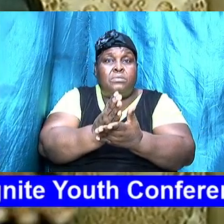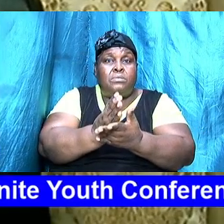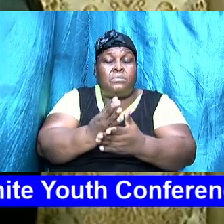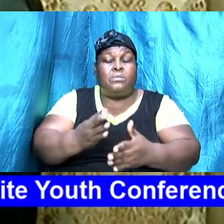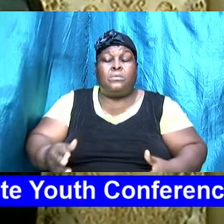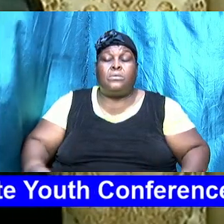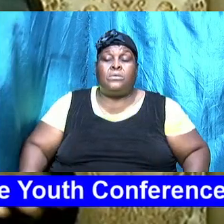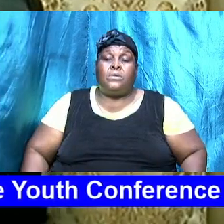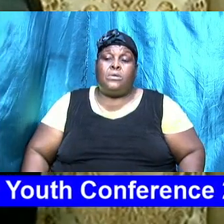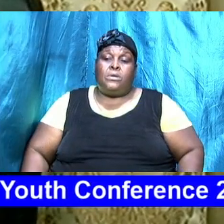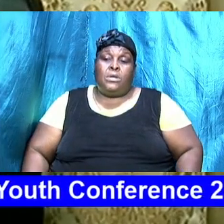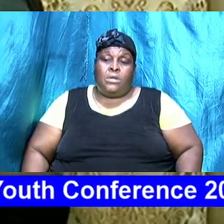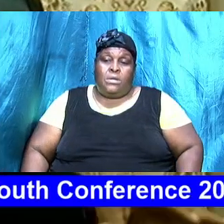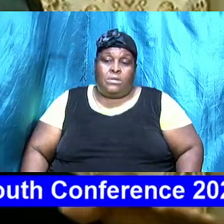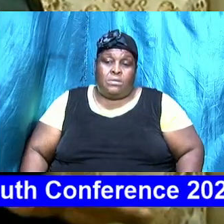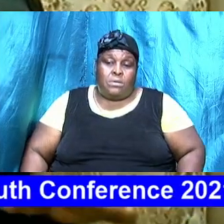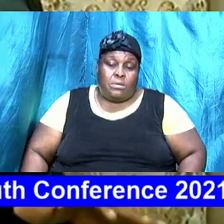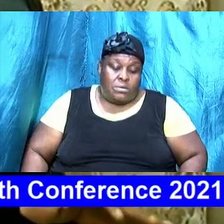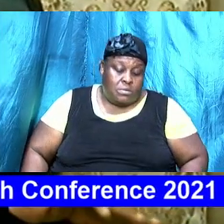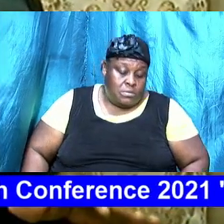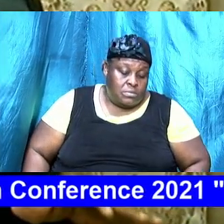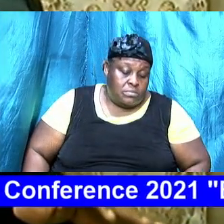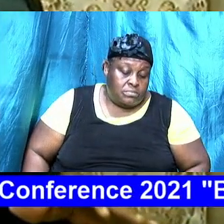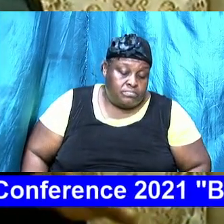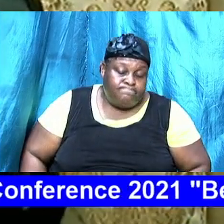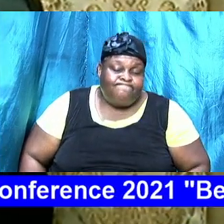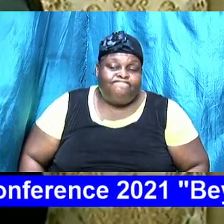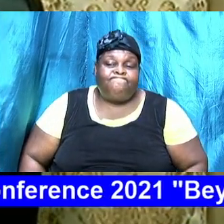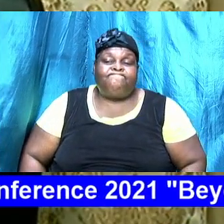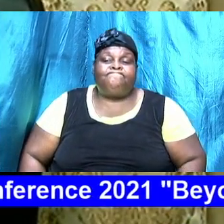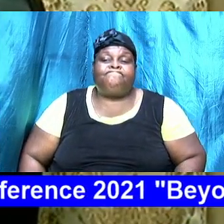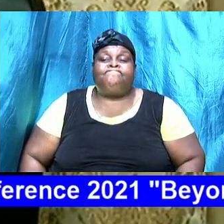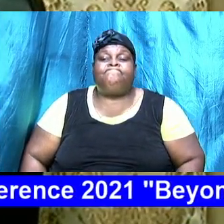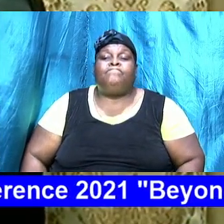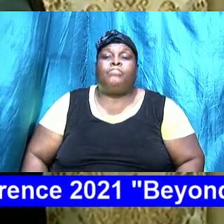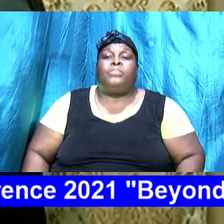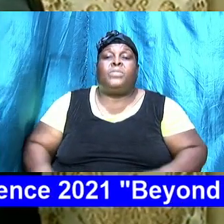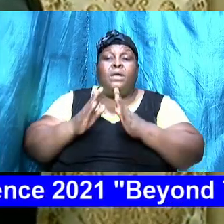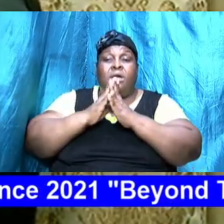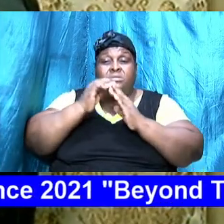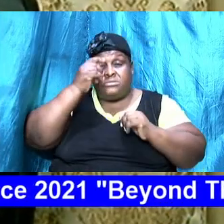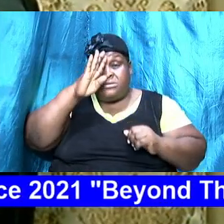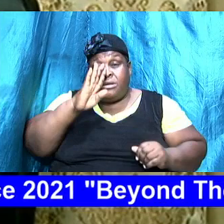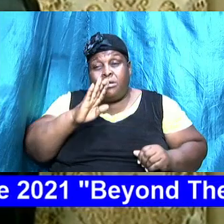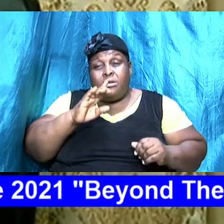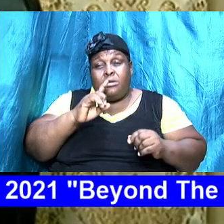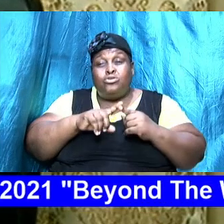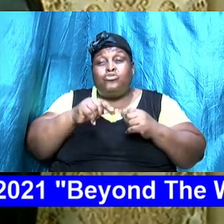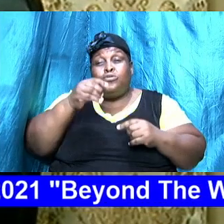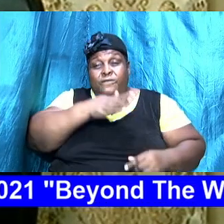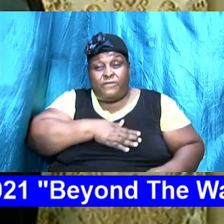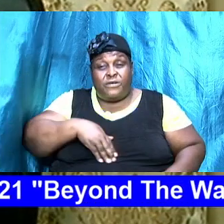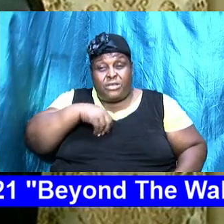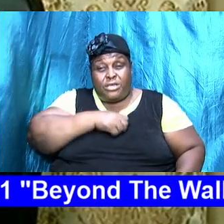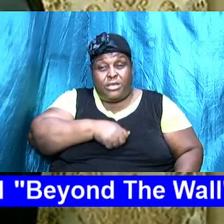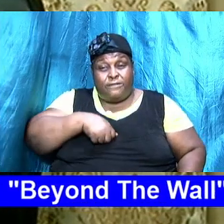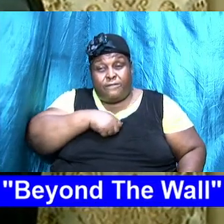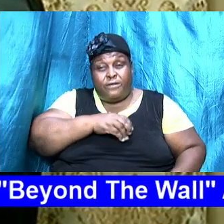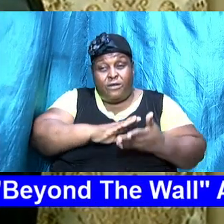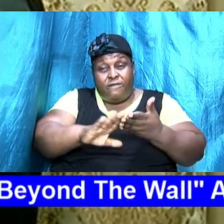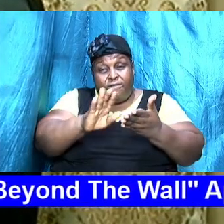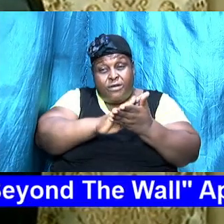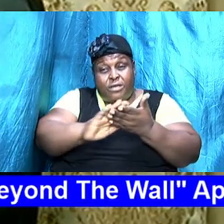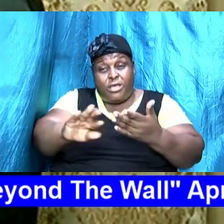Cease and desist. Ask God for forgiveness and go to